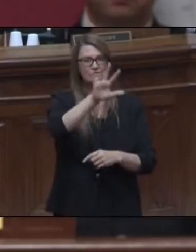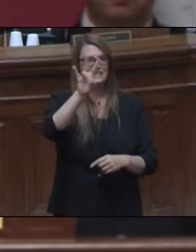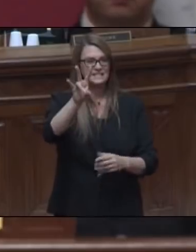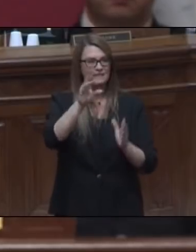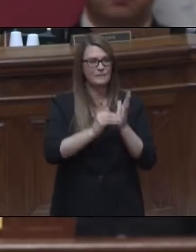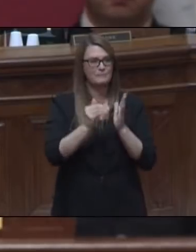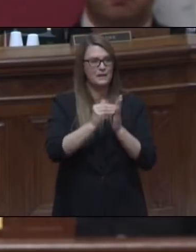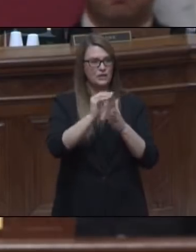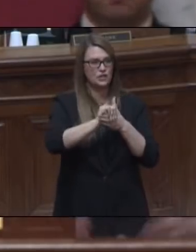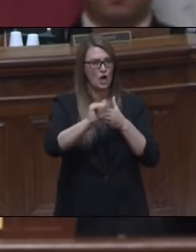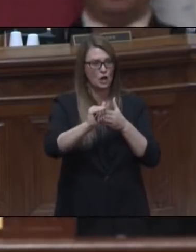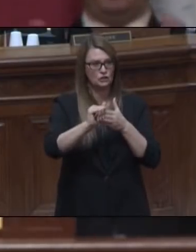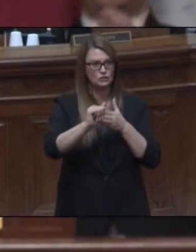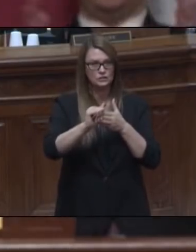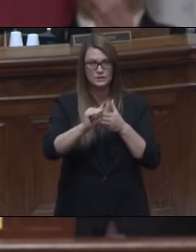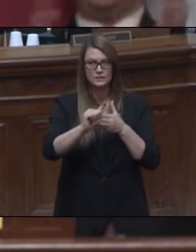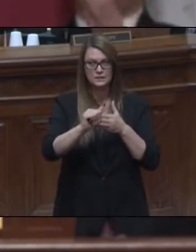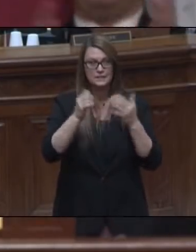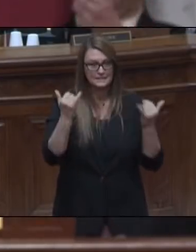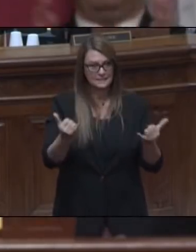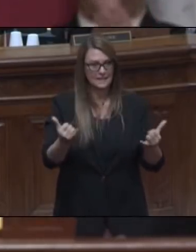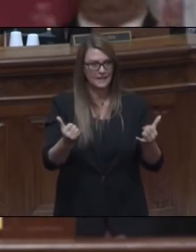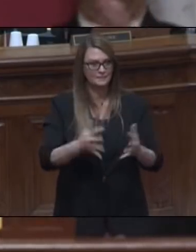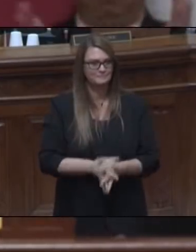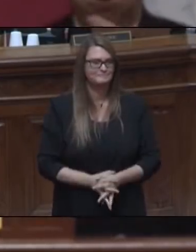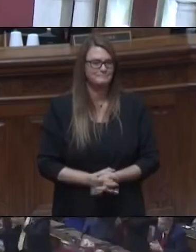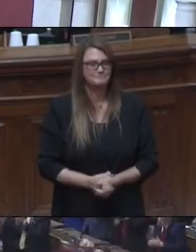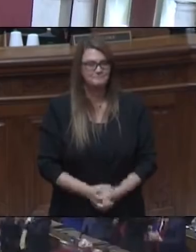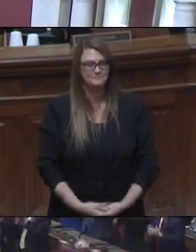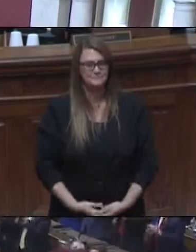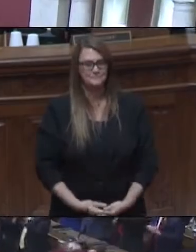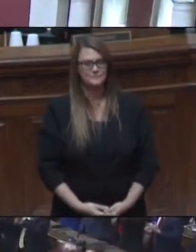million, and it's over.